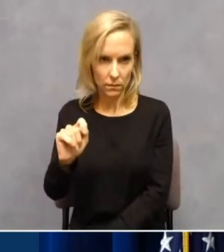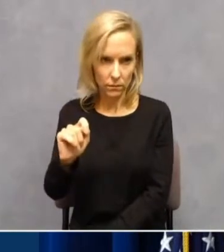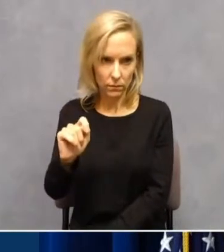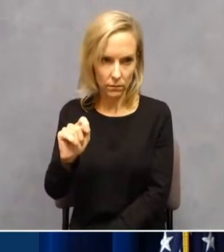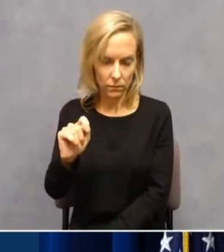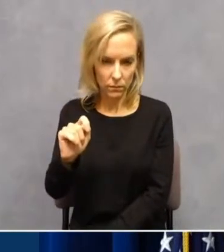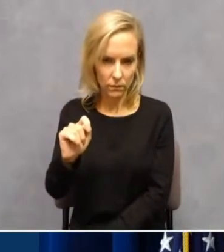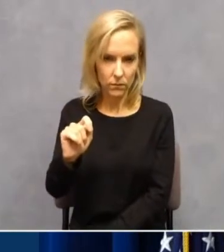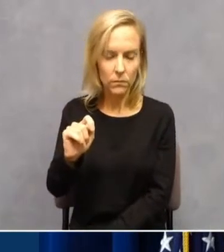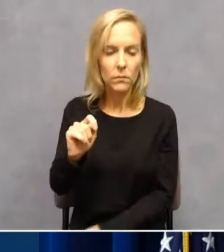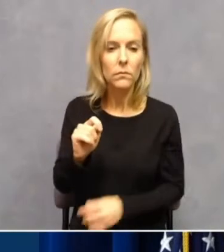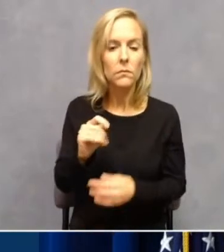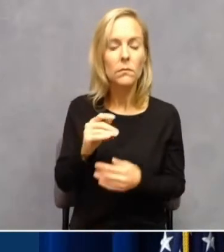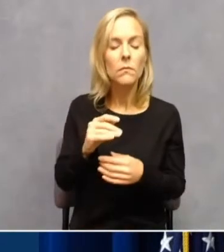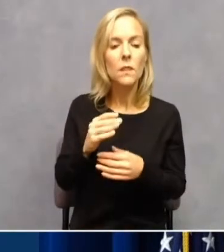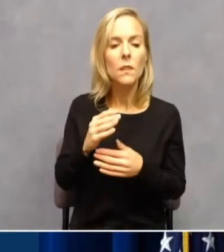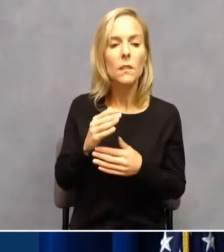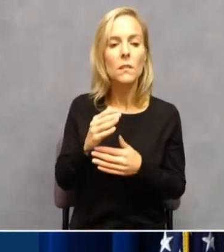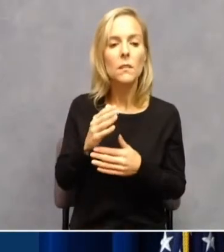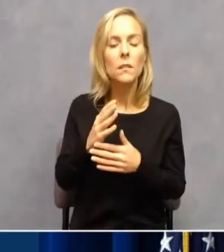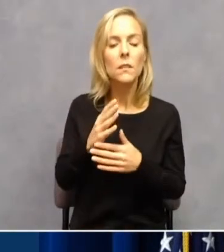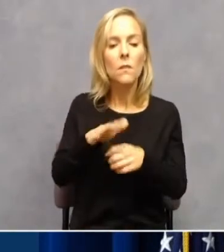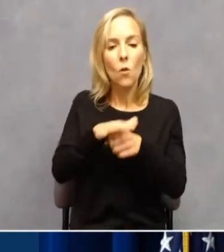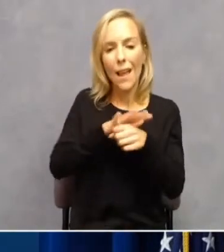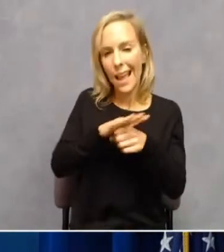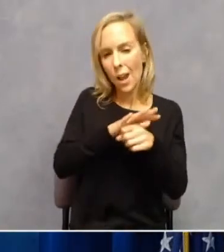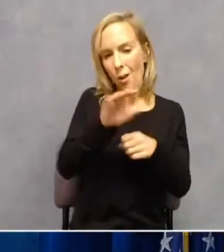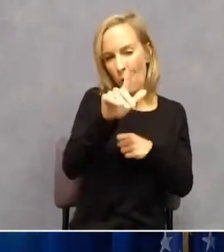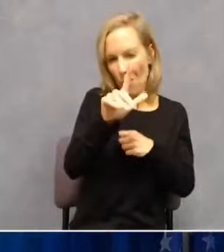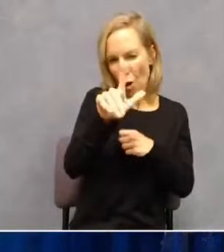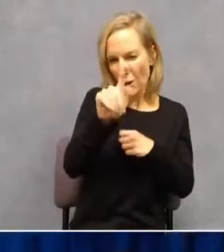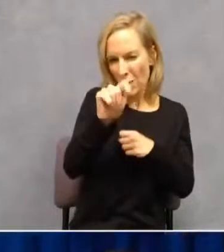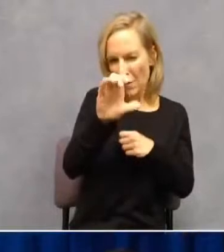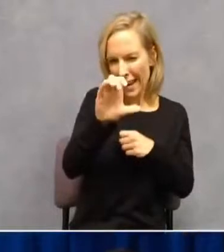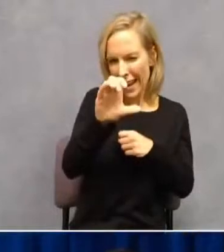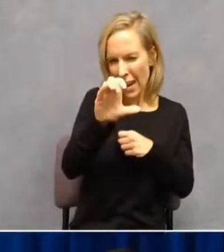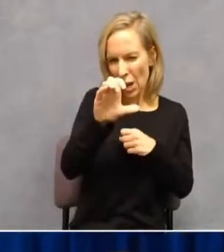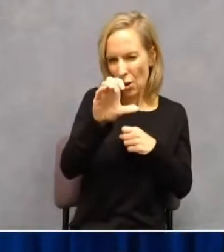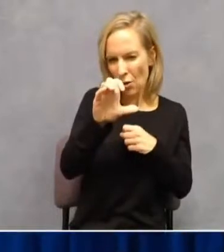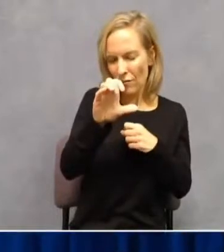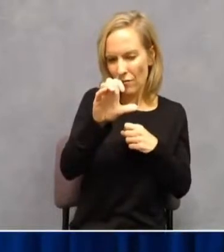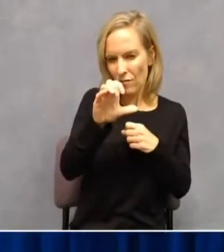we report on, long-term care facilities.